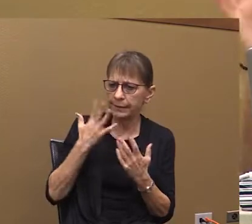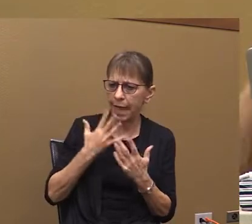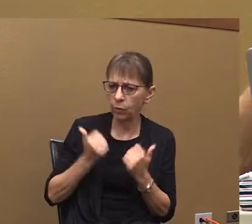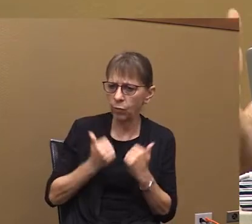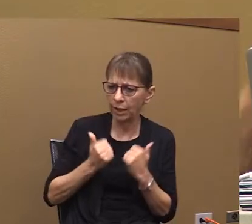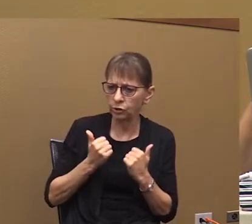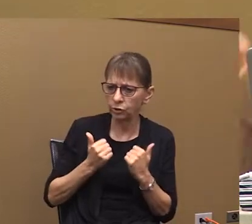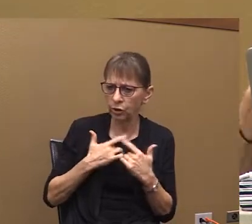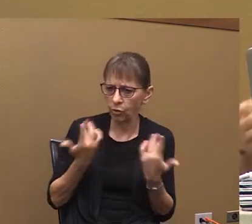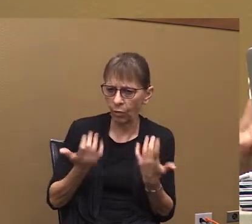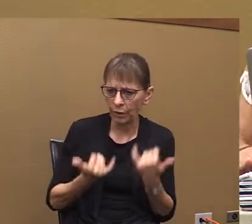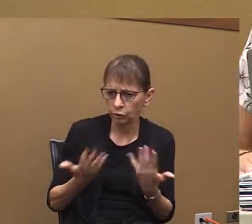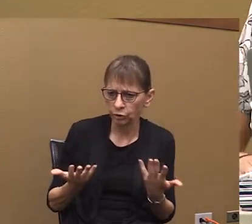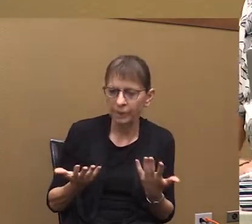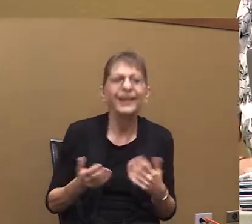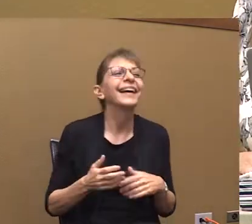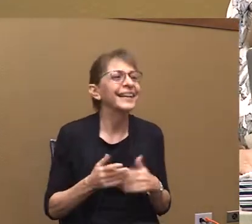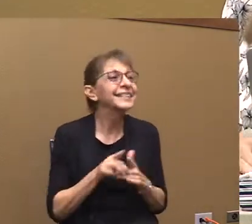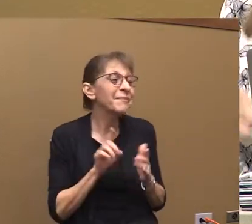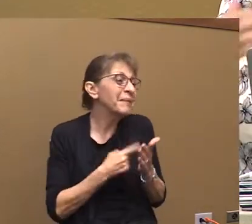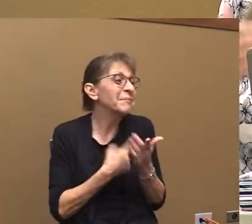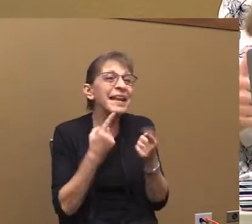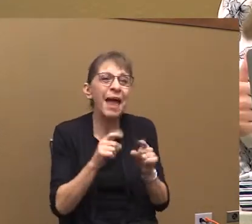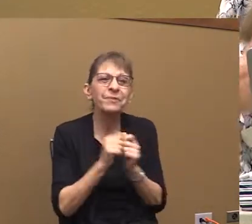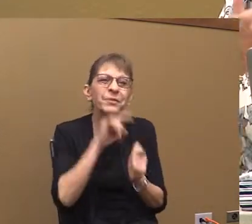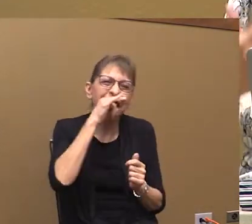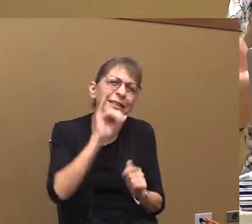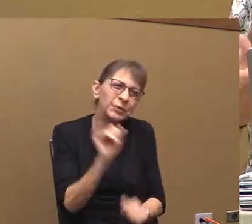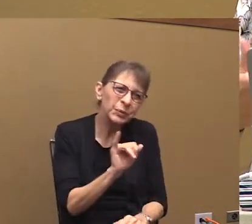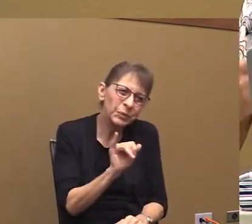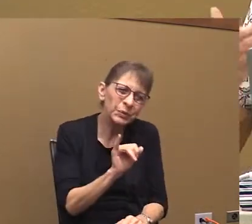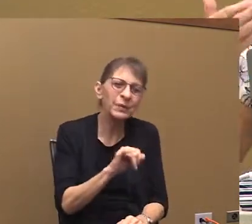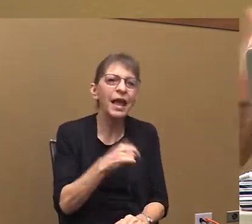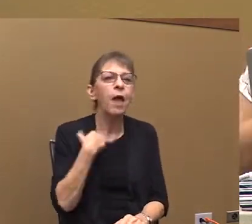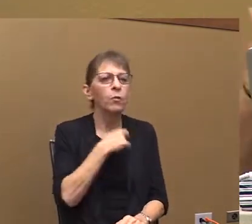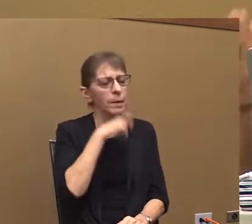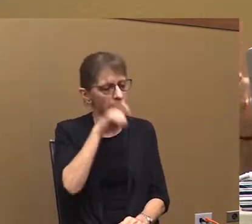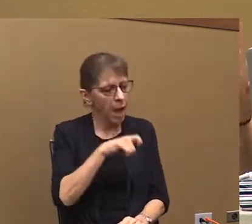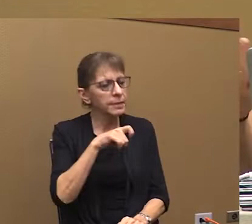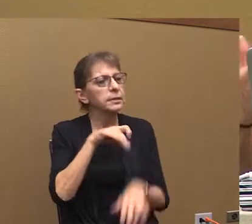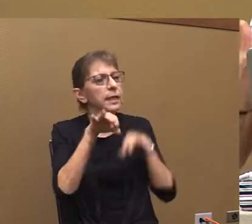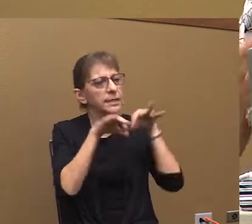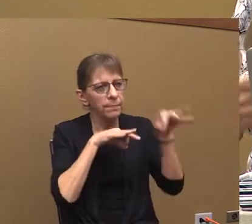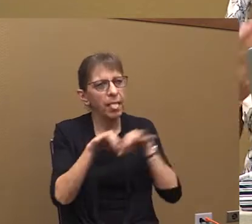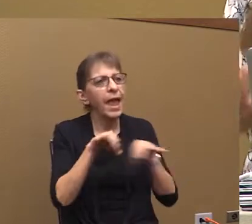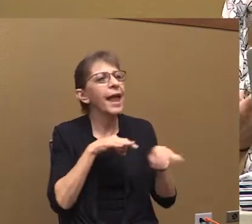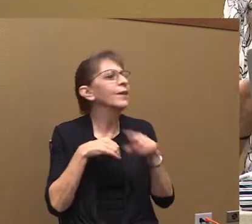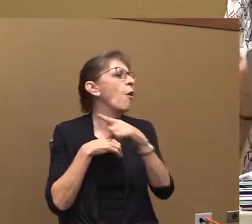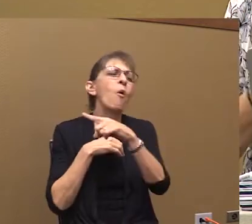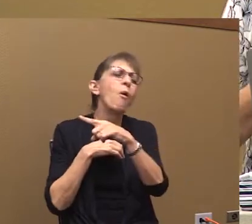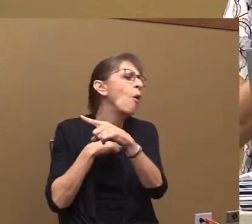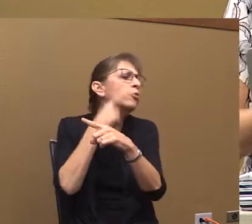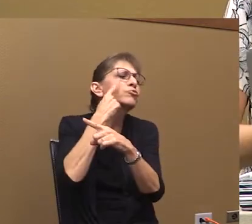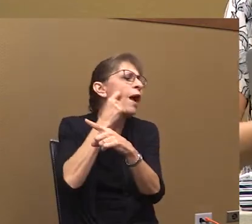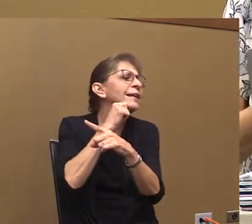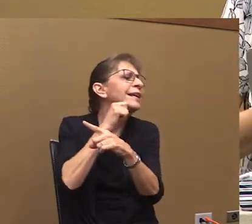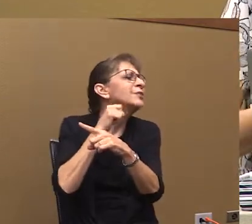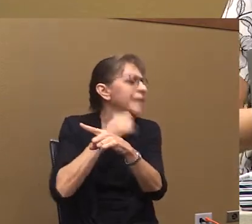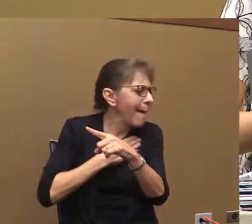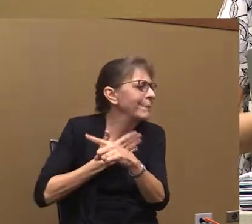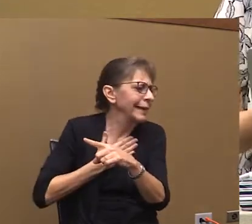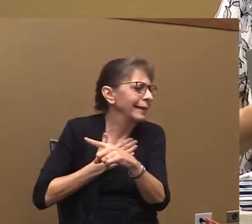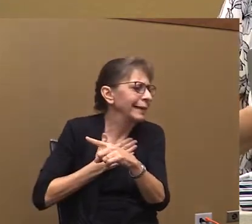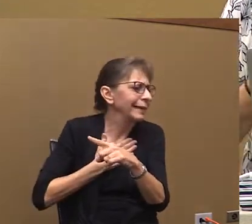he just wanted to agree with his wife, but the tears that he saw represented a different emotion. And sometimes